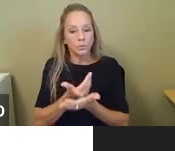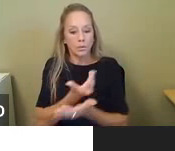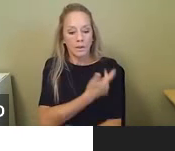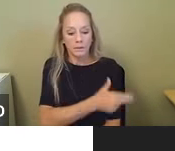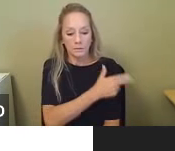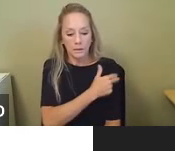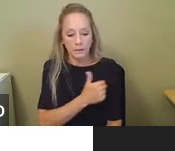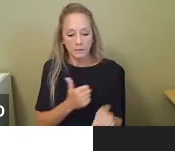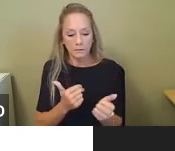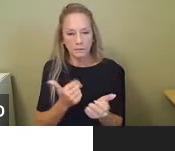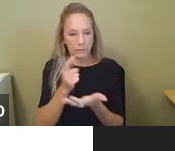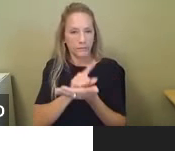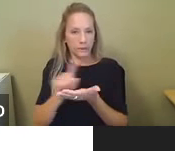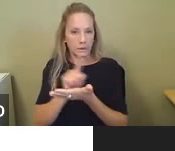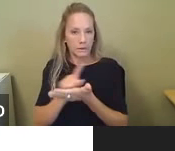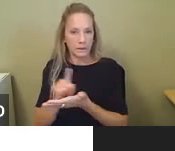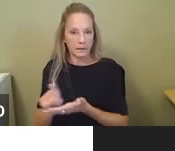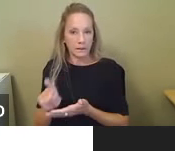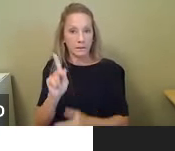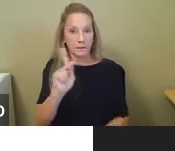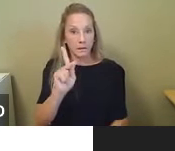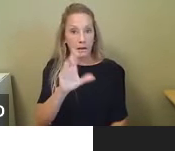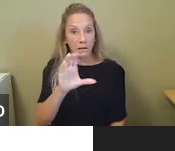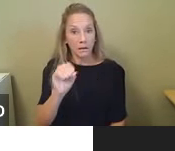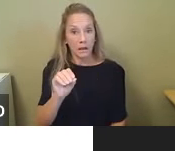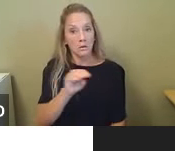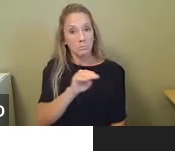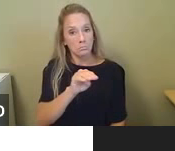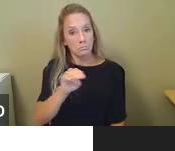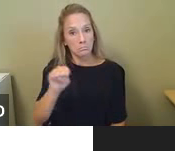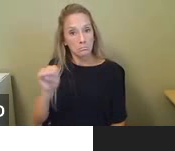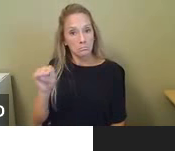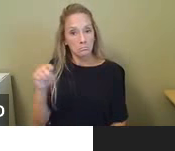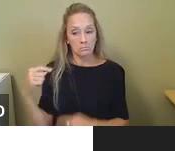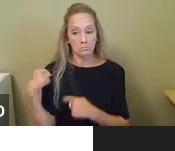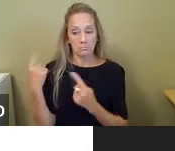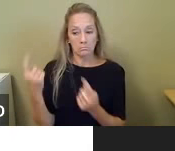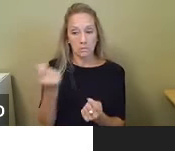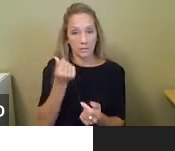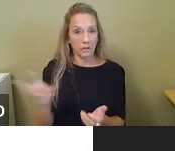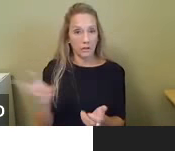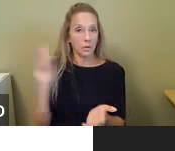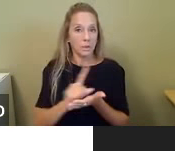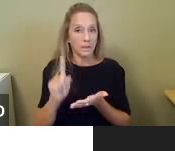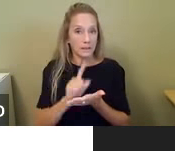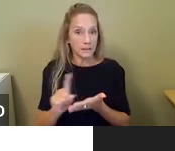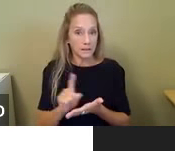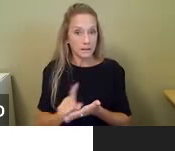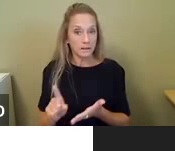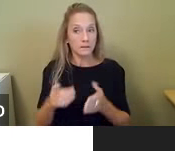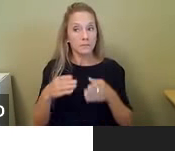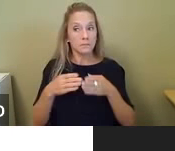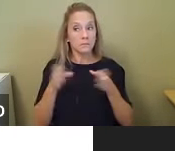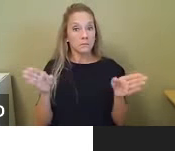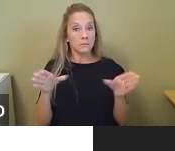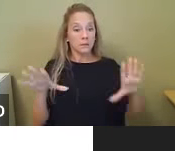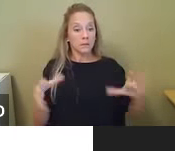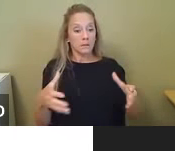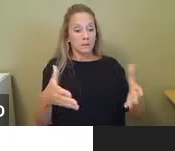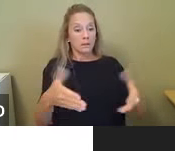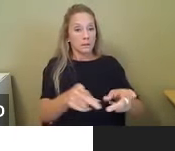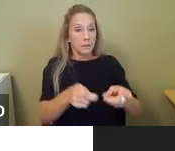hospitalizations each week. Knox County has been level over the last few weeks. The district, though, you see that